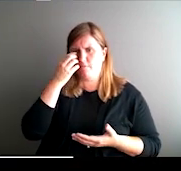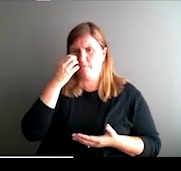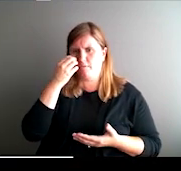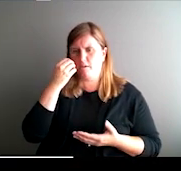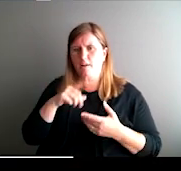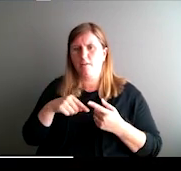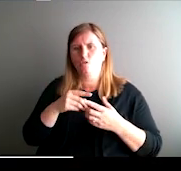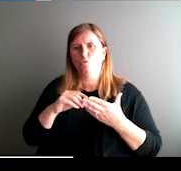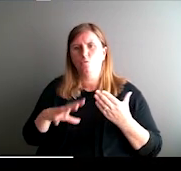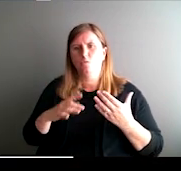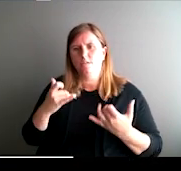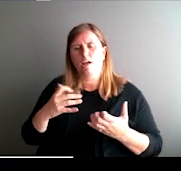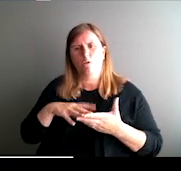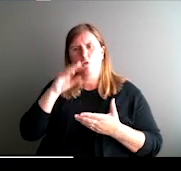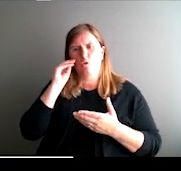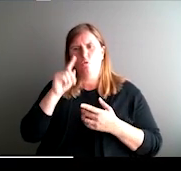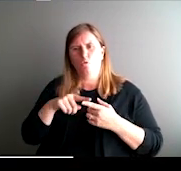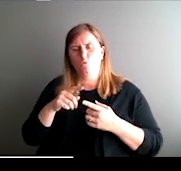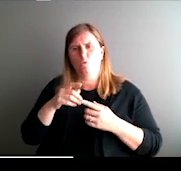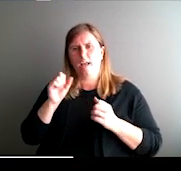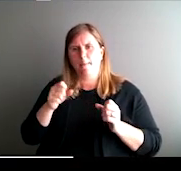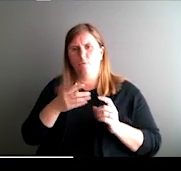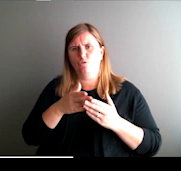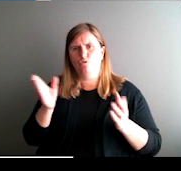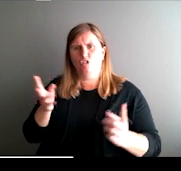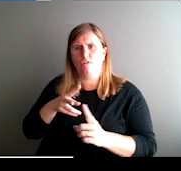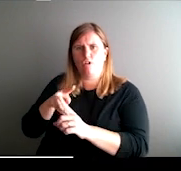student is now learning them to some level, to generality.